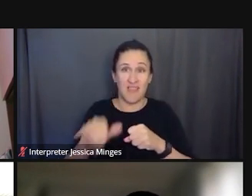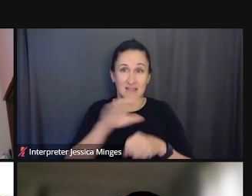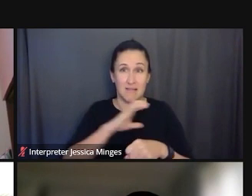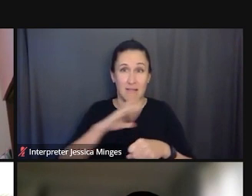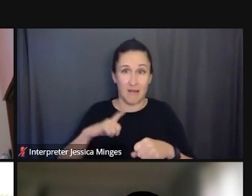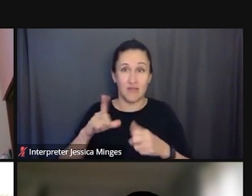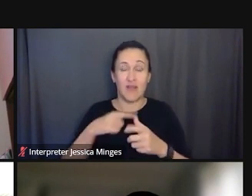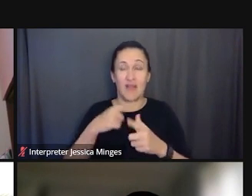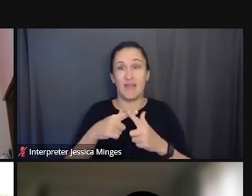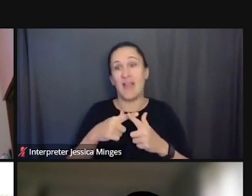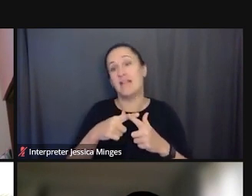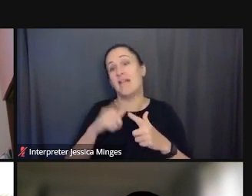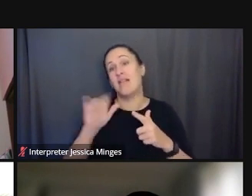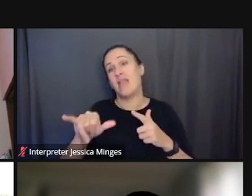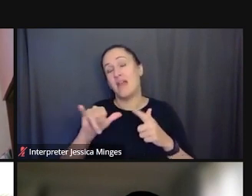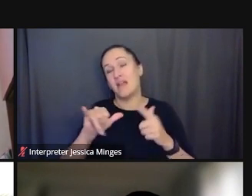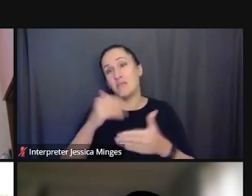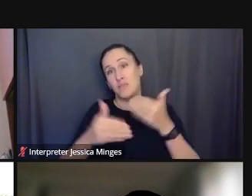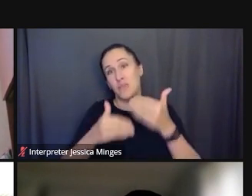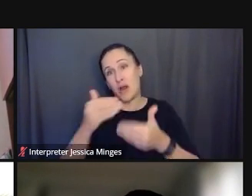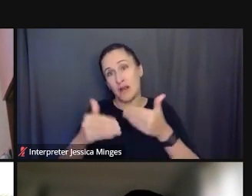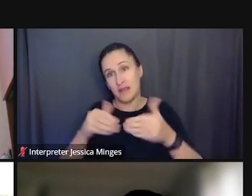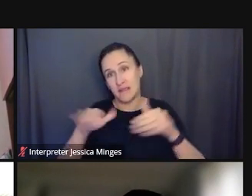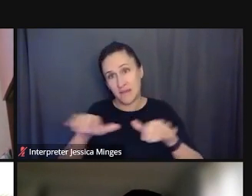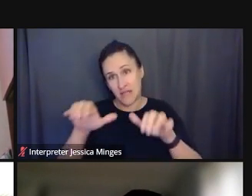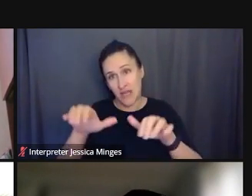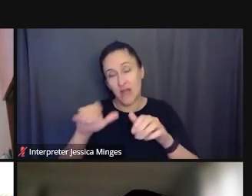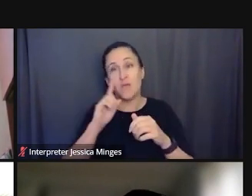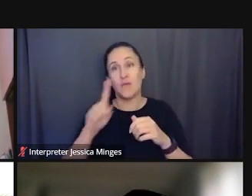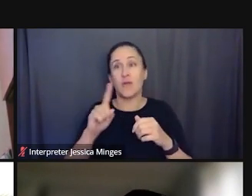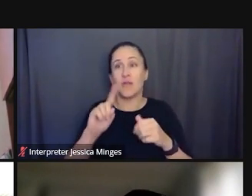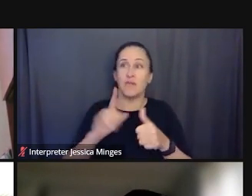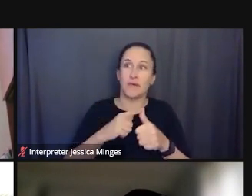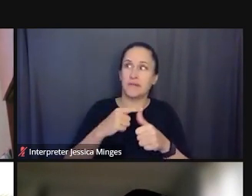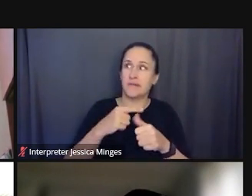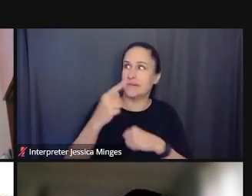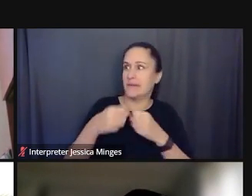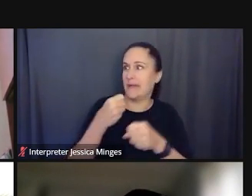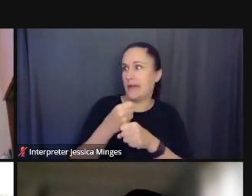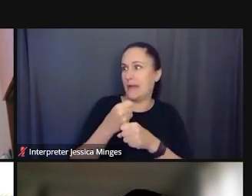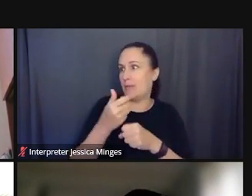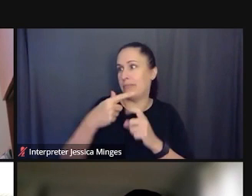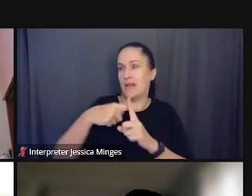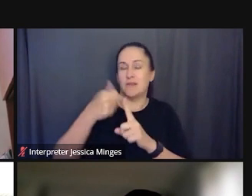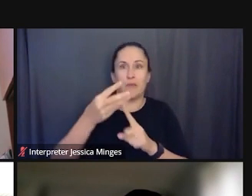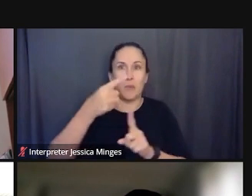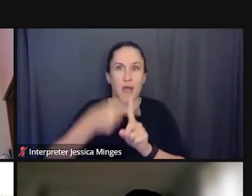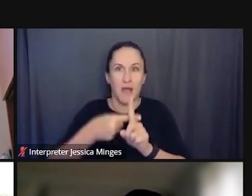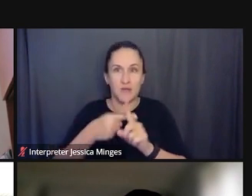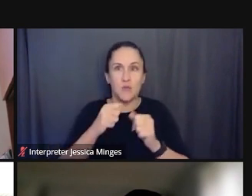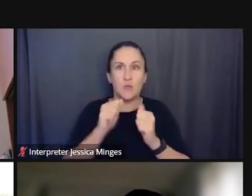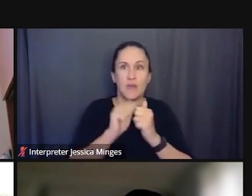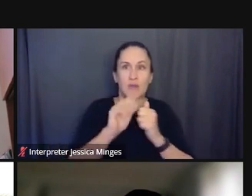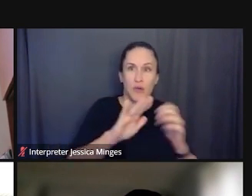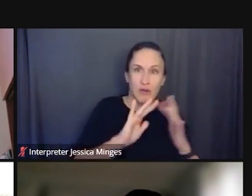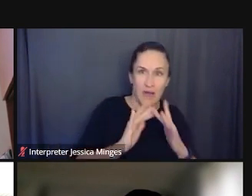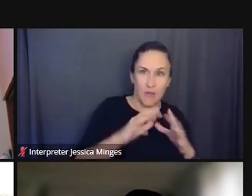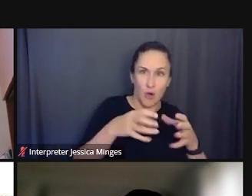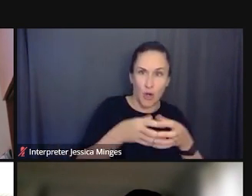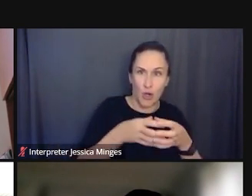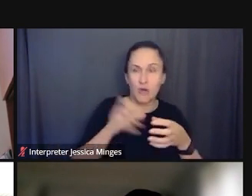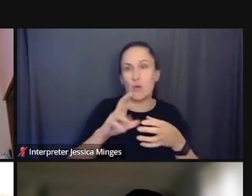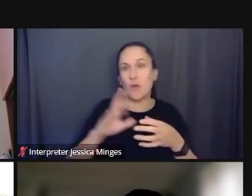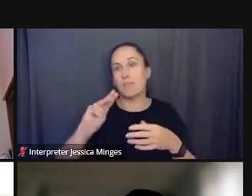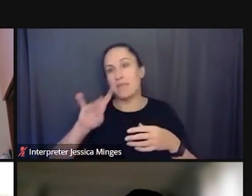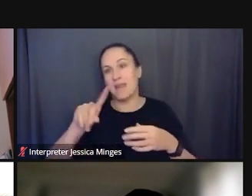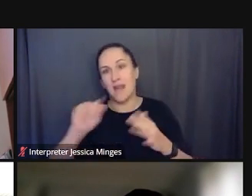progress made within the first year plus couple of months with any of your both networks or media